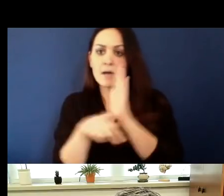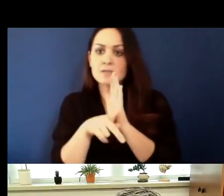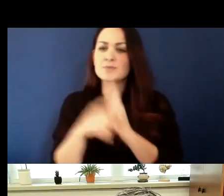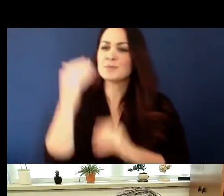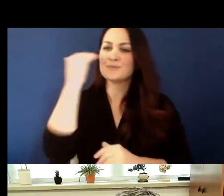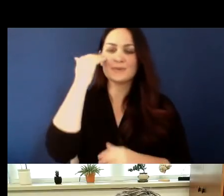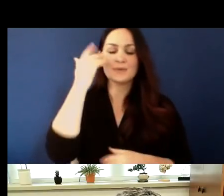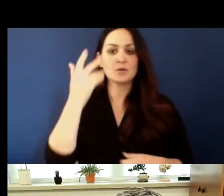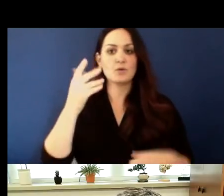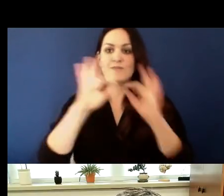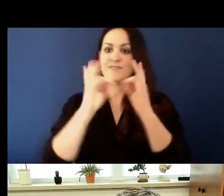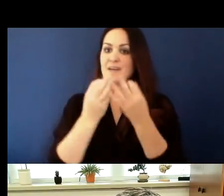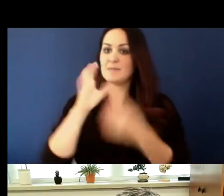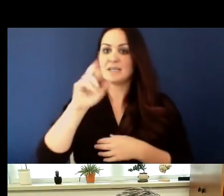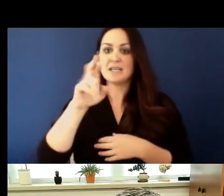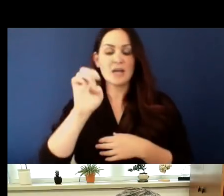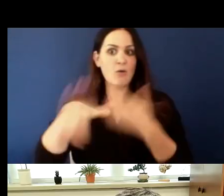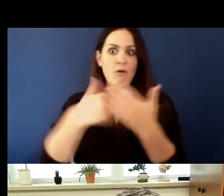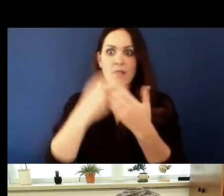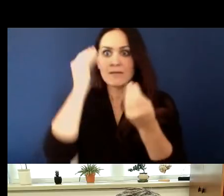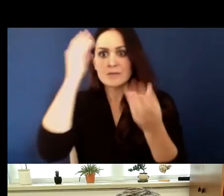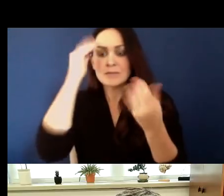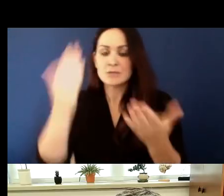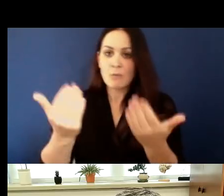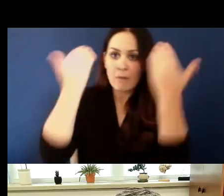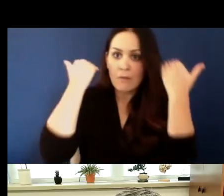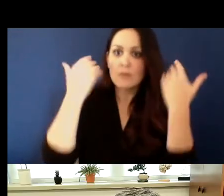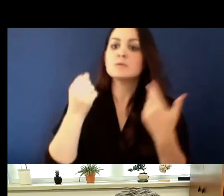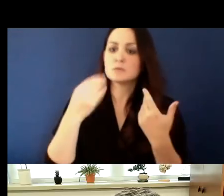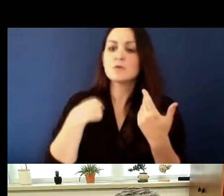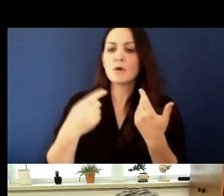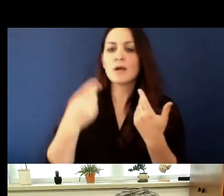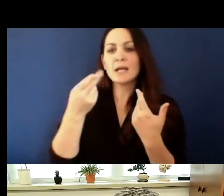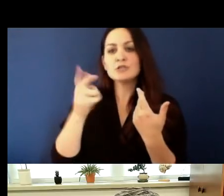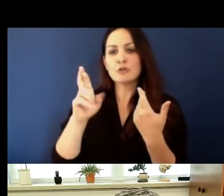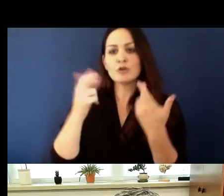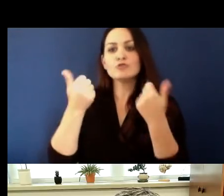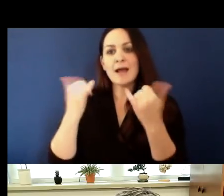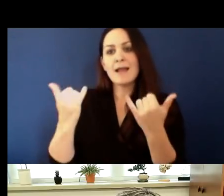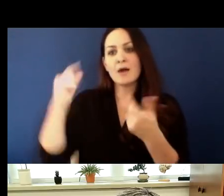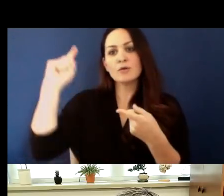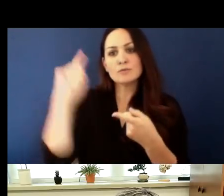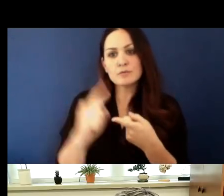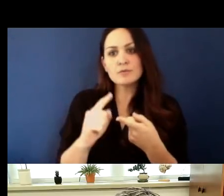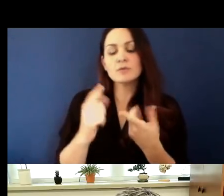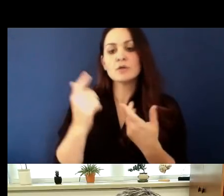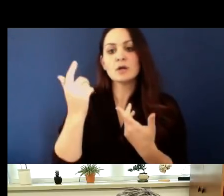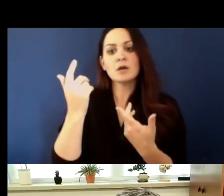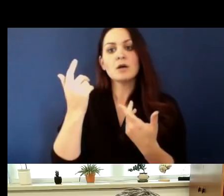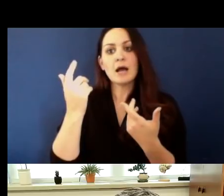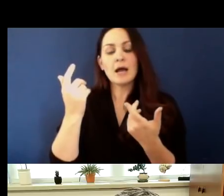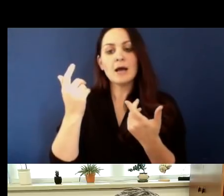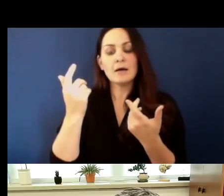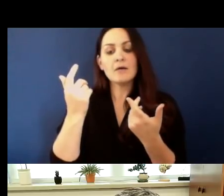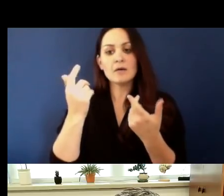on family care is really difficult, and we're working with Human Resources to increase the awareness of the benefits available to the workforce